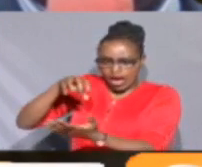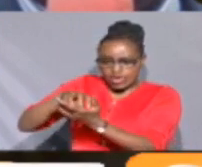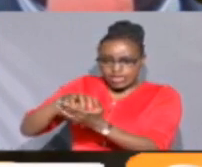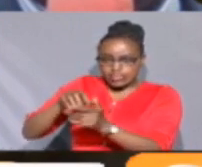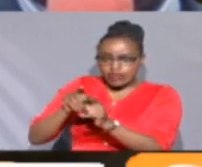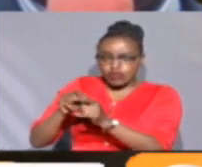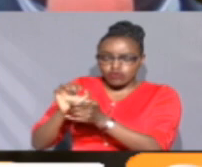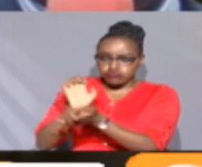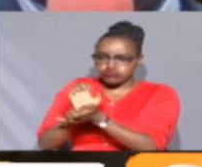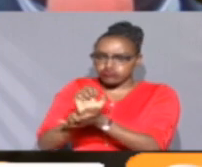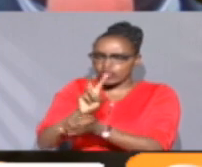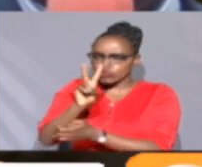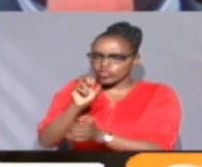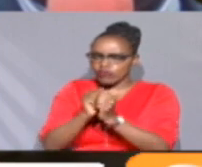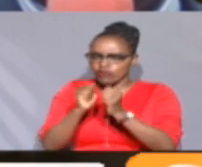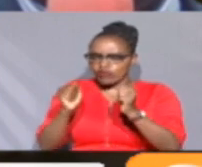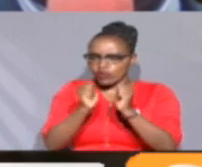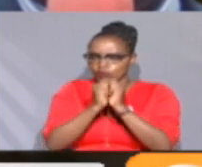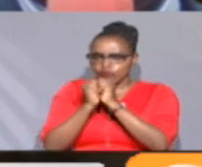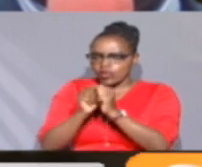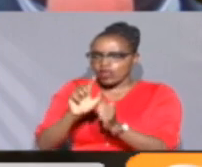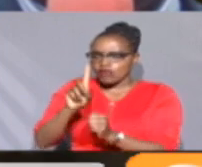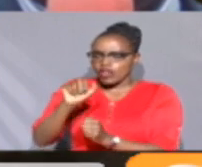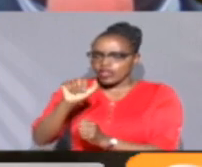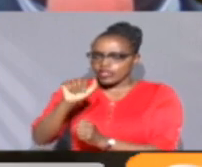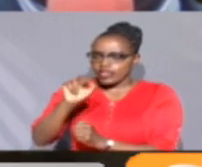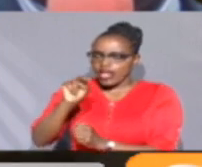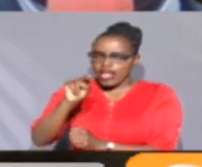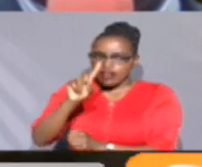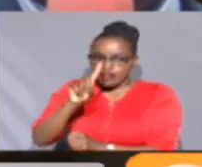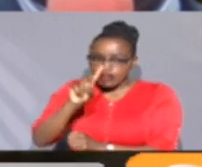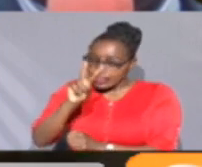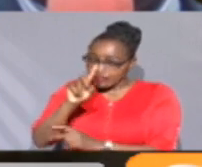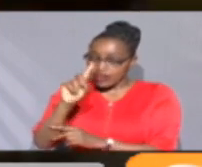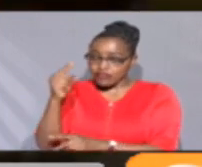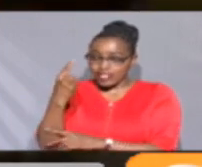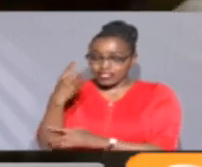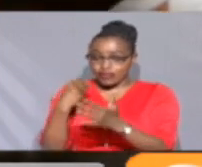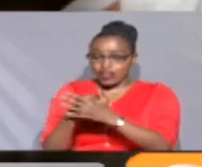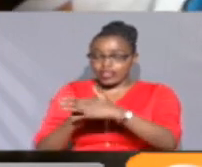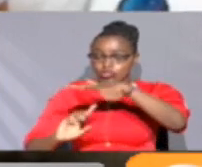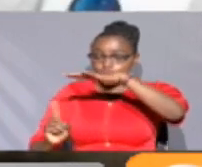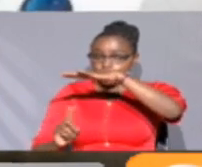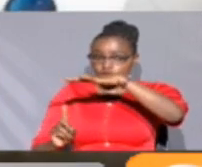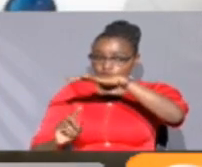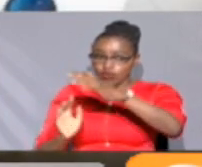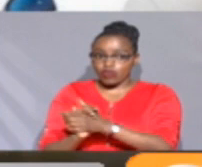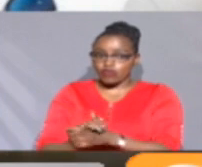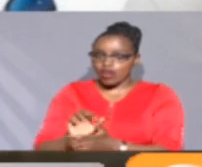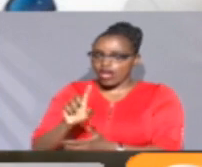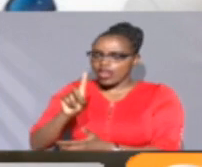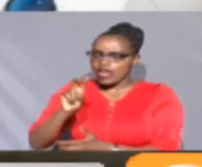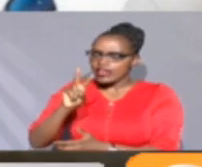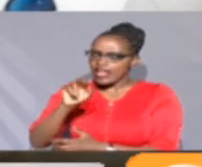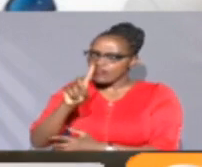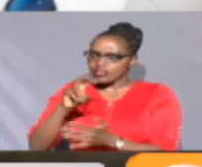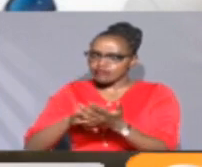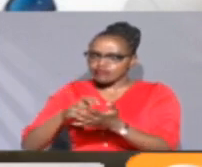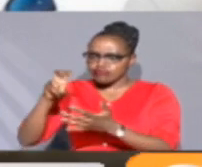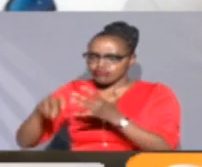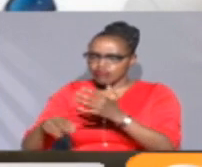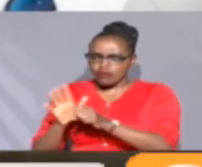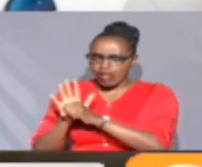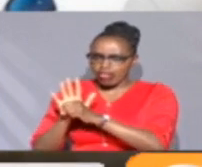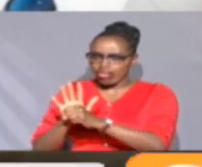was charged in 2015 alongside the late David Muraria, Kibaki's first finance minister. Muraria was forced to resign after intense